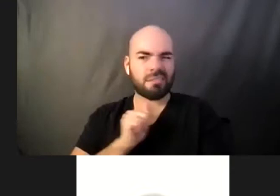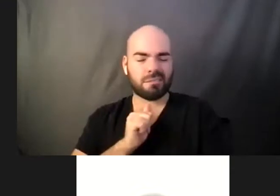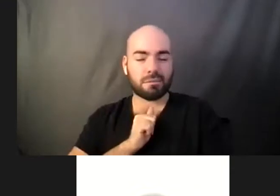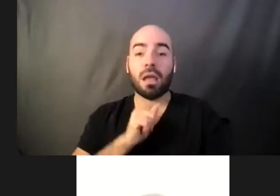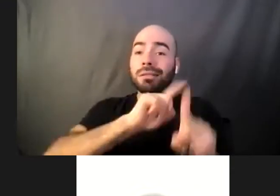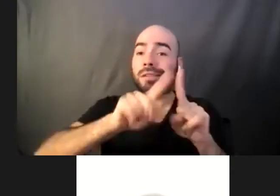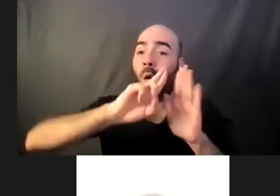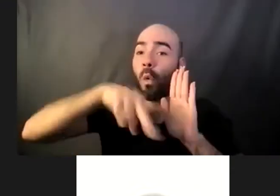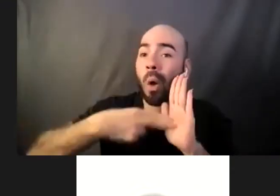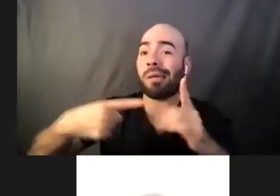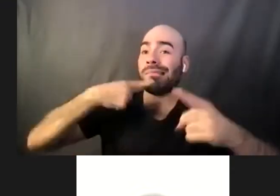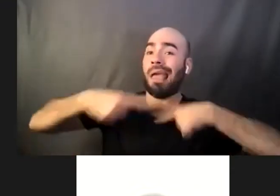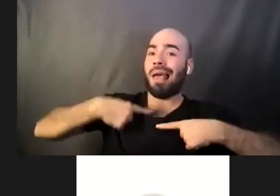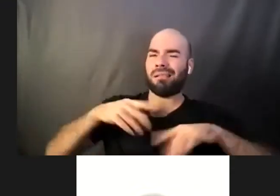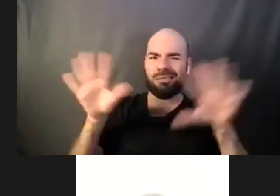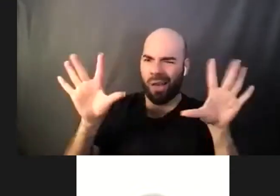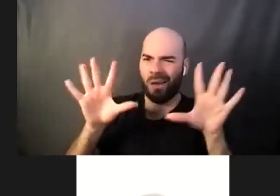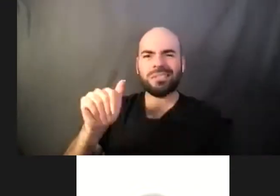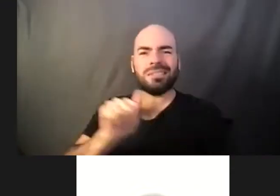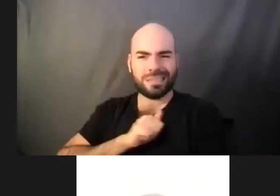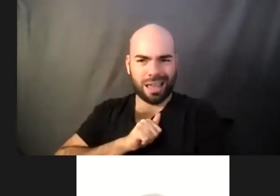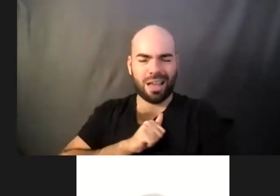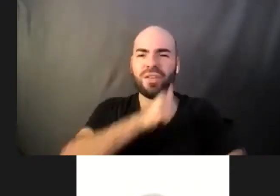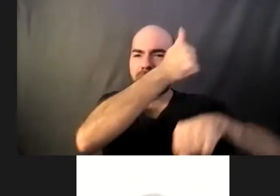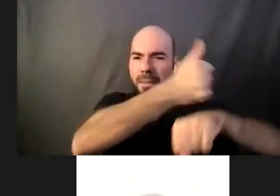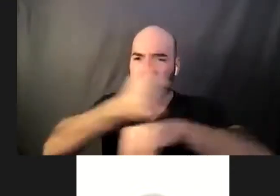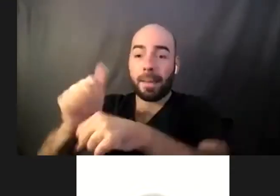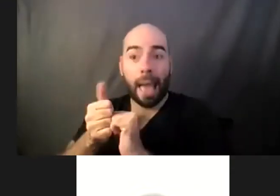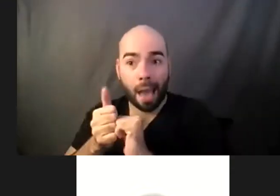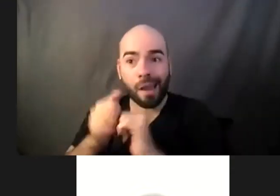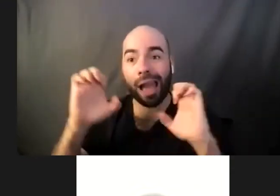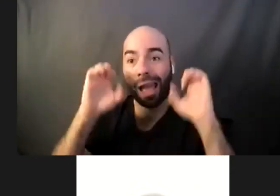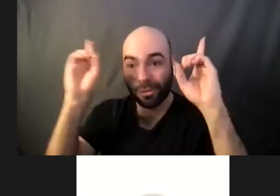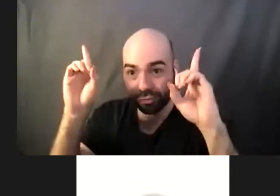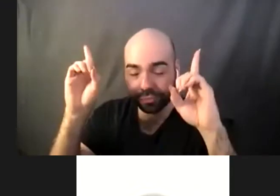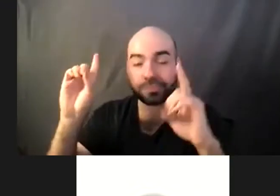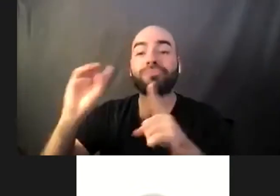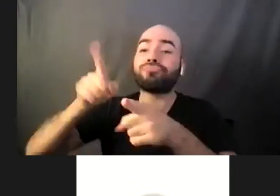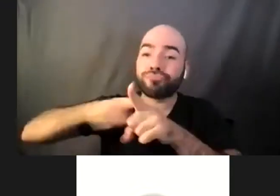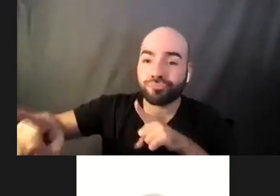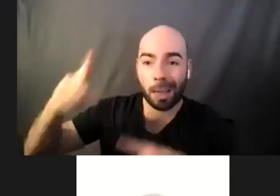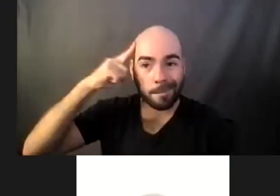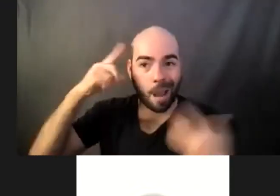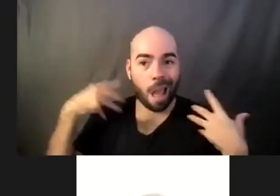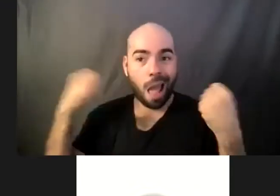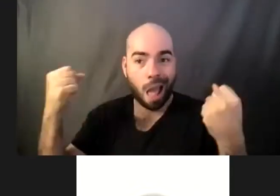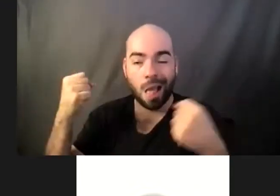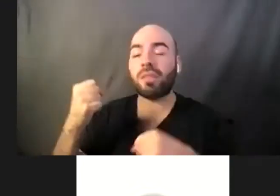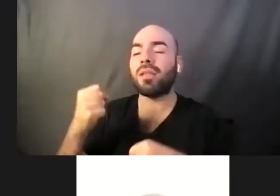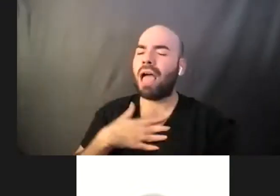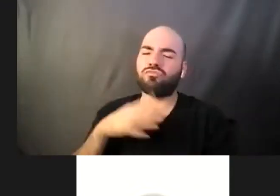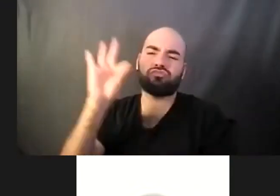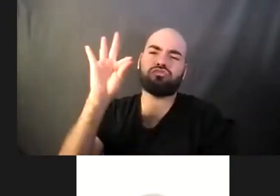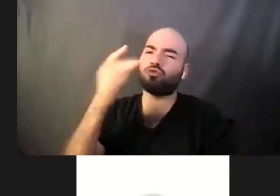and expectations for myself. And I found that in education. And I specifically found that in mental health. I had a wonderful mental health counselor in high school. I